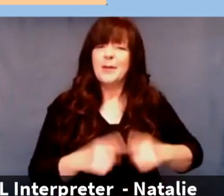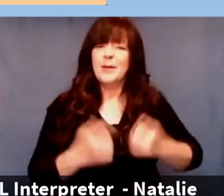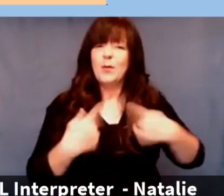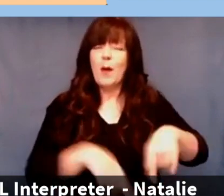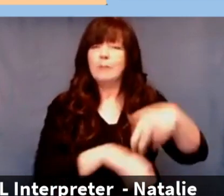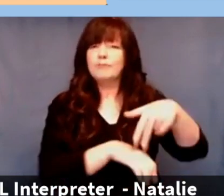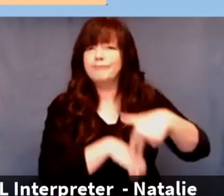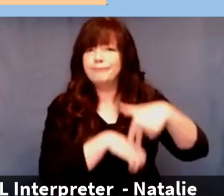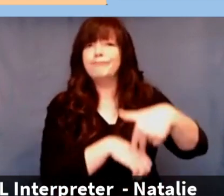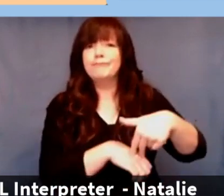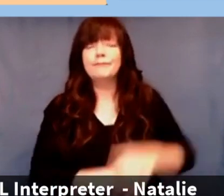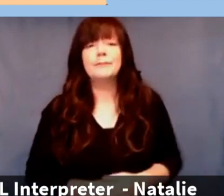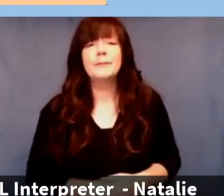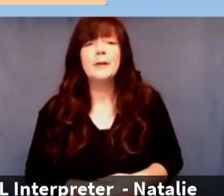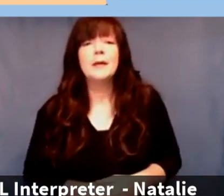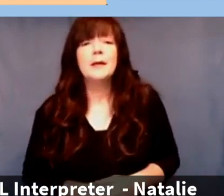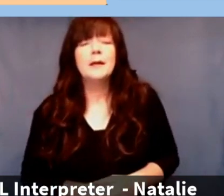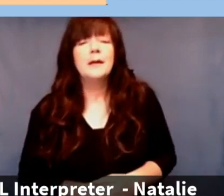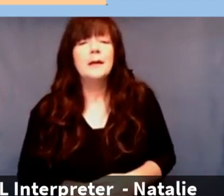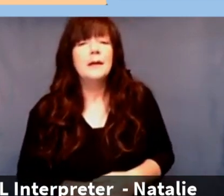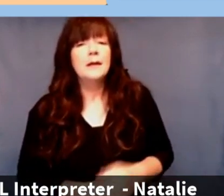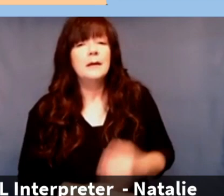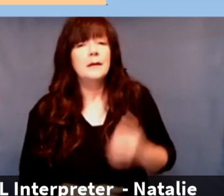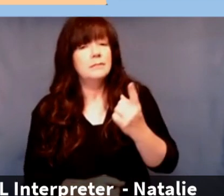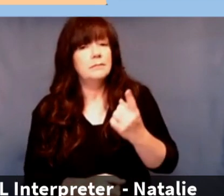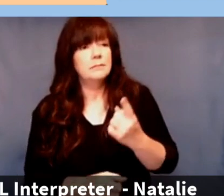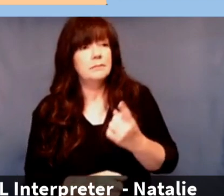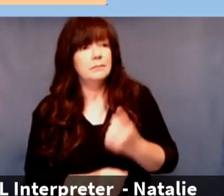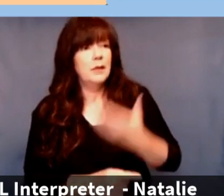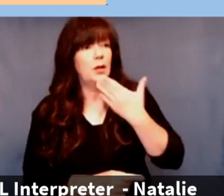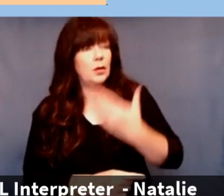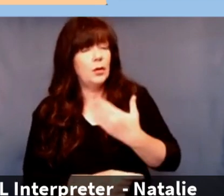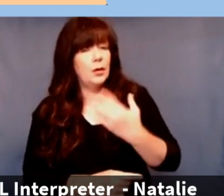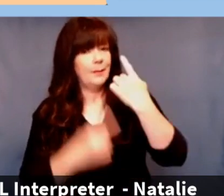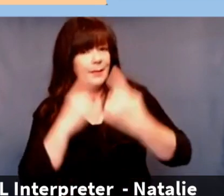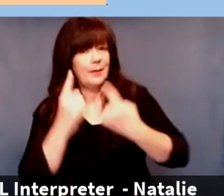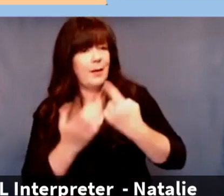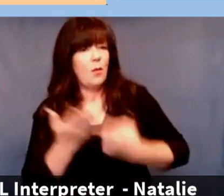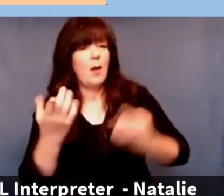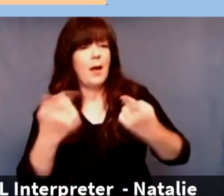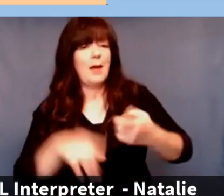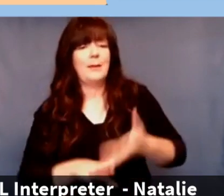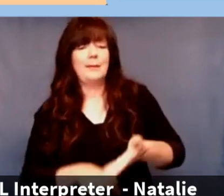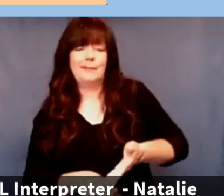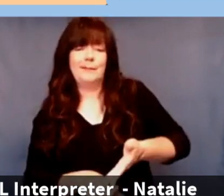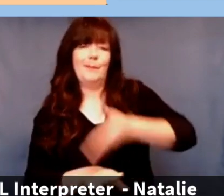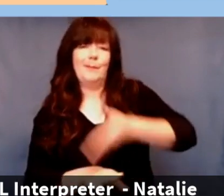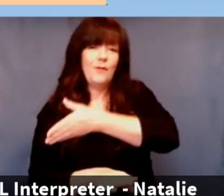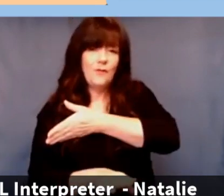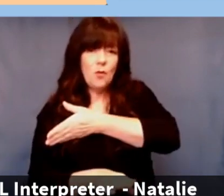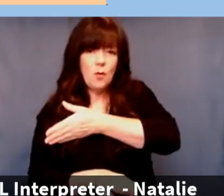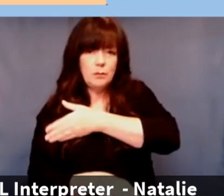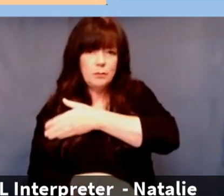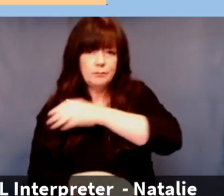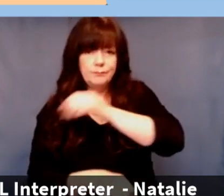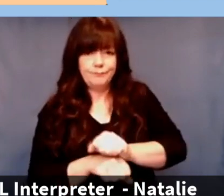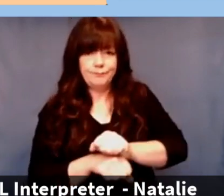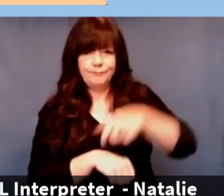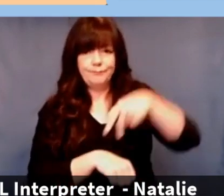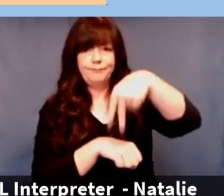That's good. No, because I was thinking about what happened before the rock. And I was thinking about how